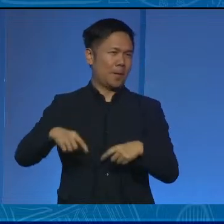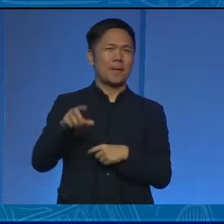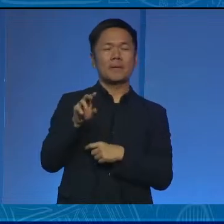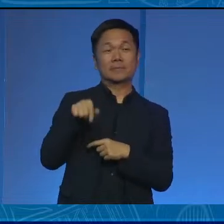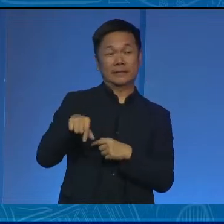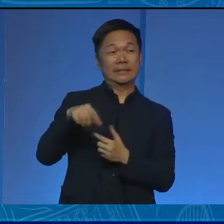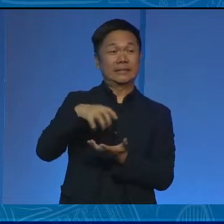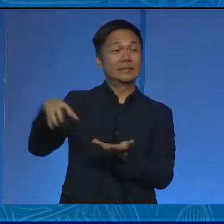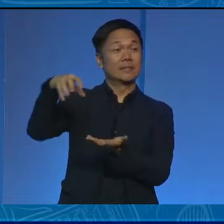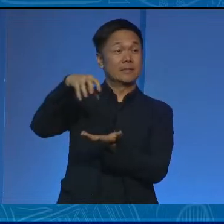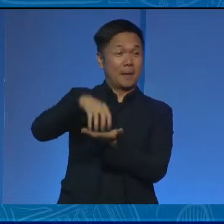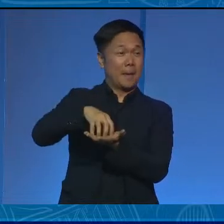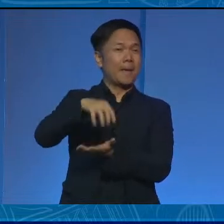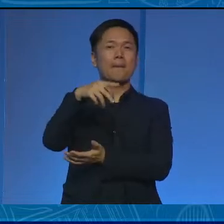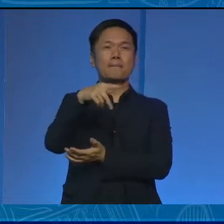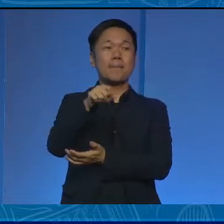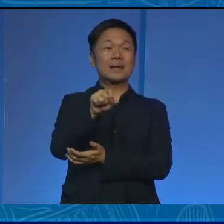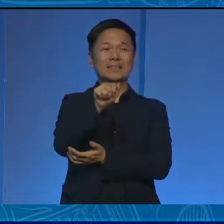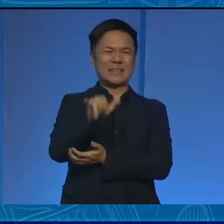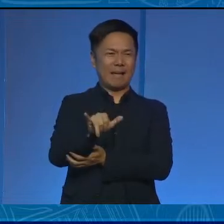in the city of Pasay.